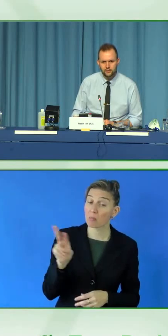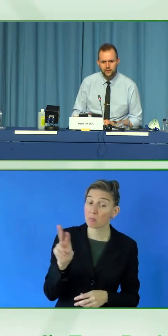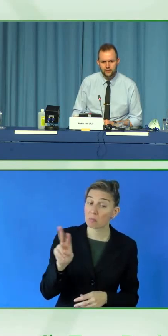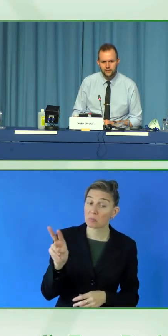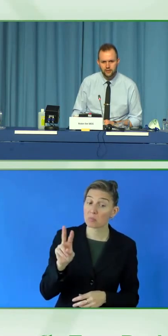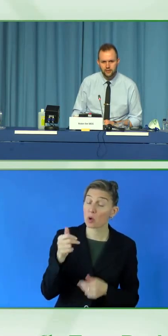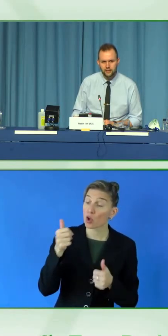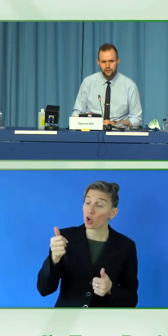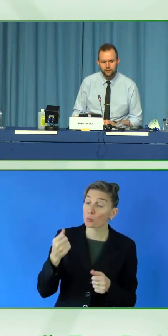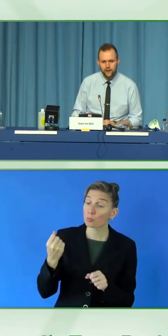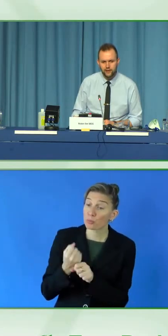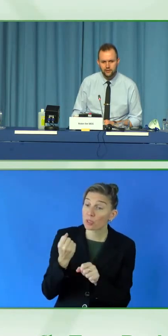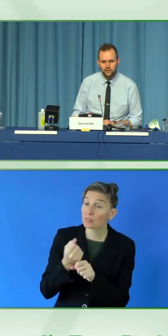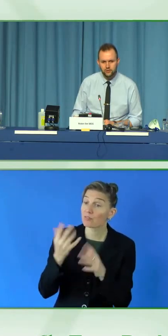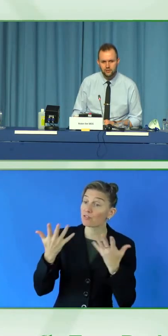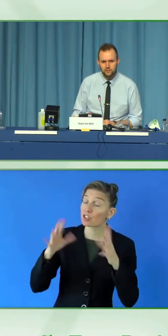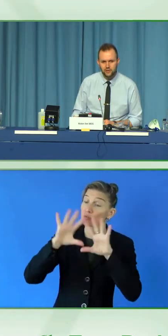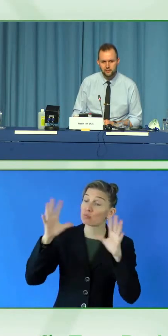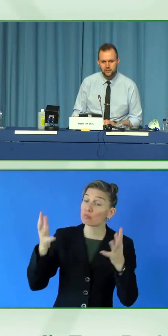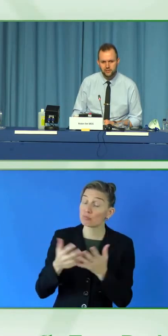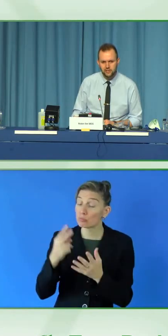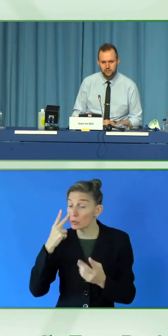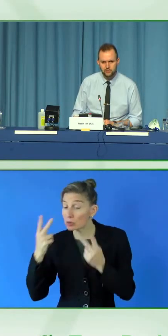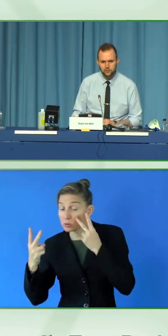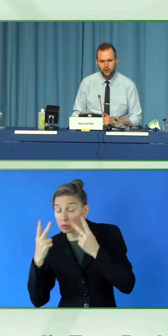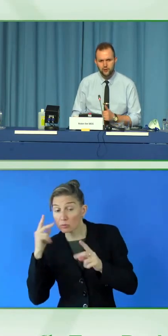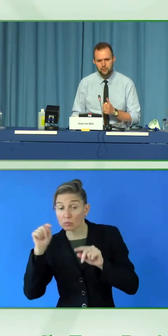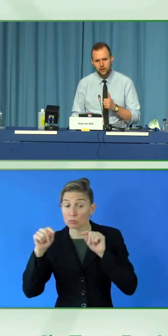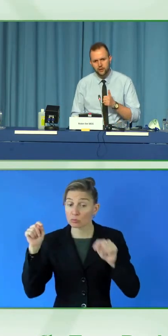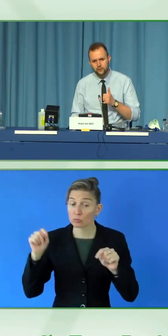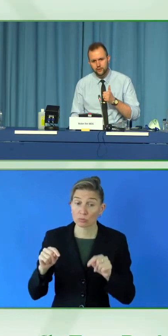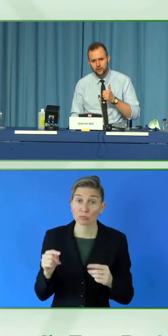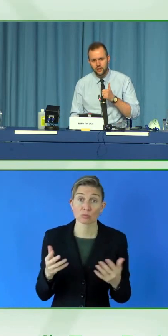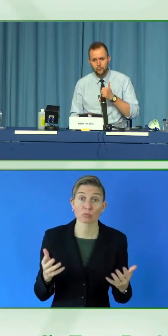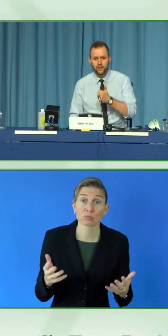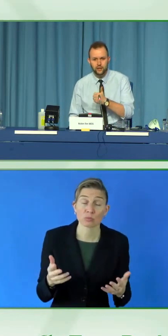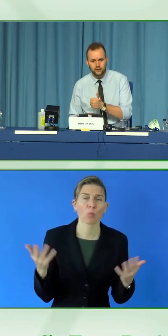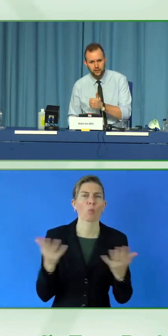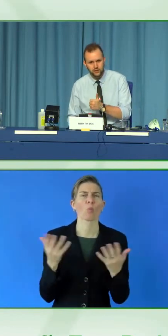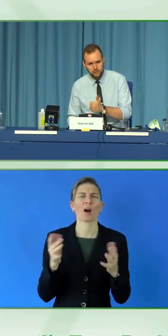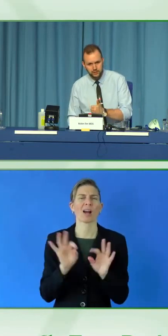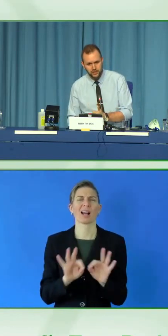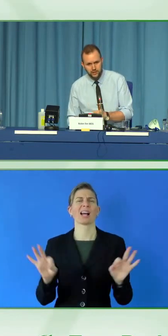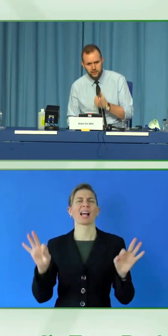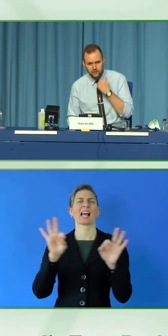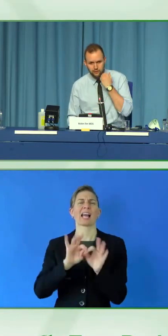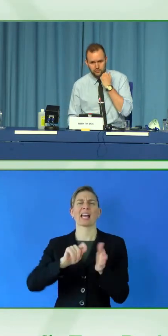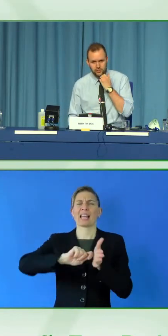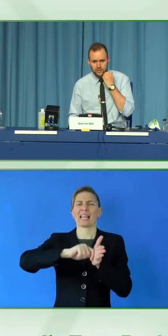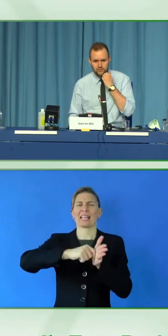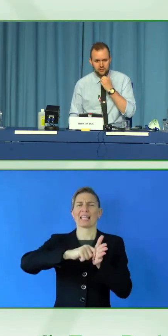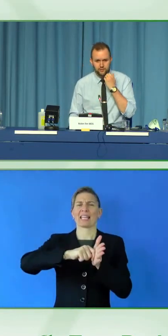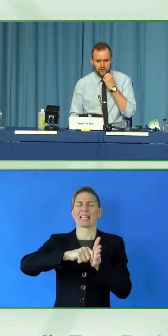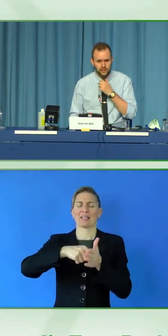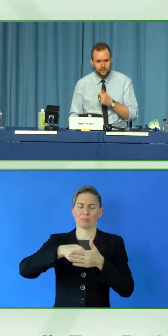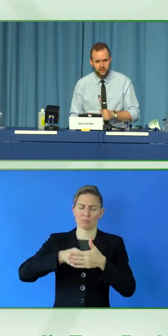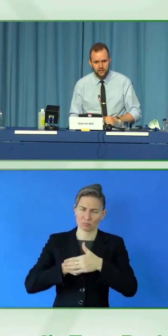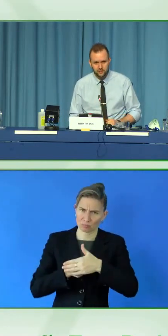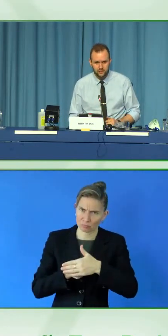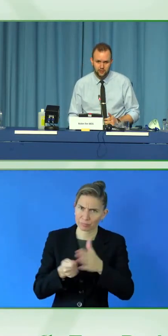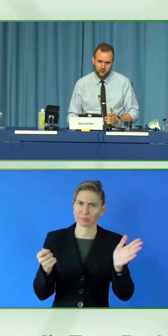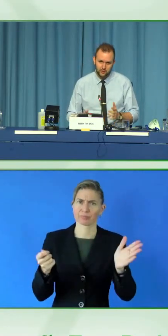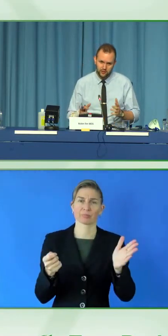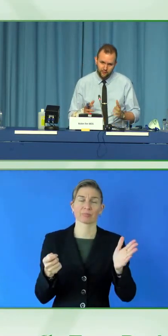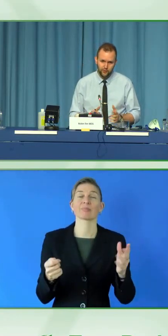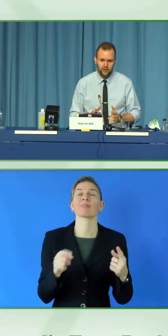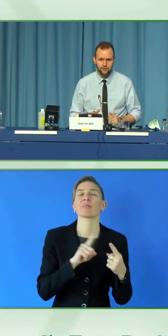kind of the key factors which have made them successful. We heard about making the economic case from James and Fernanda